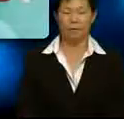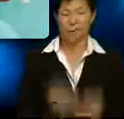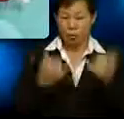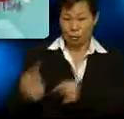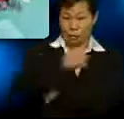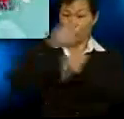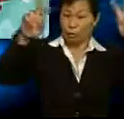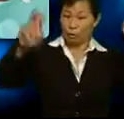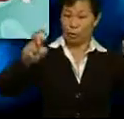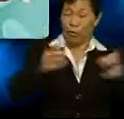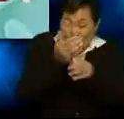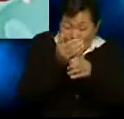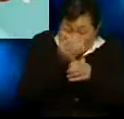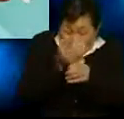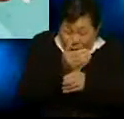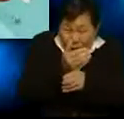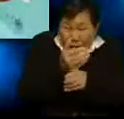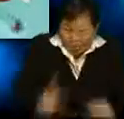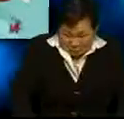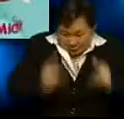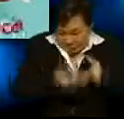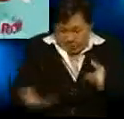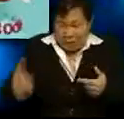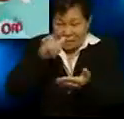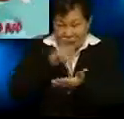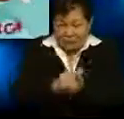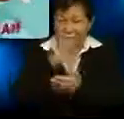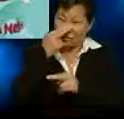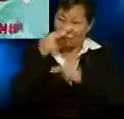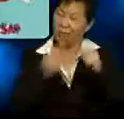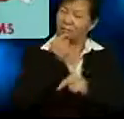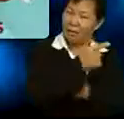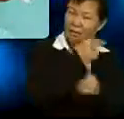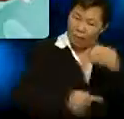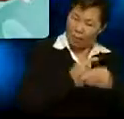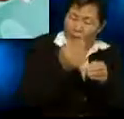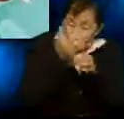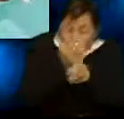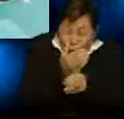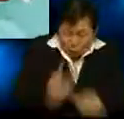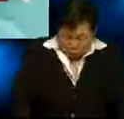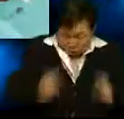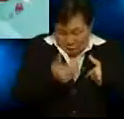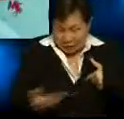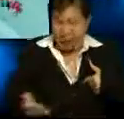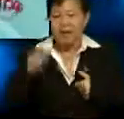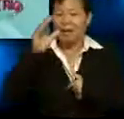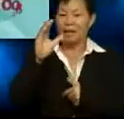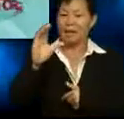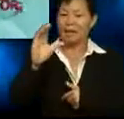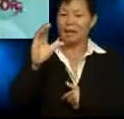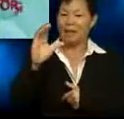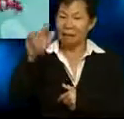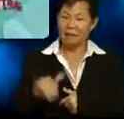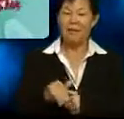Today's topic is microorganisms, isn't it, Kemi? Tell us about microorganisms, Kemi. Micro